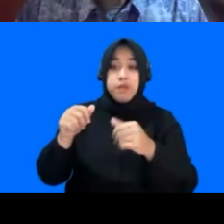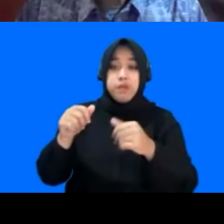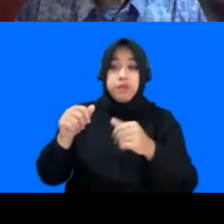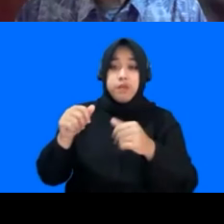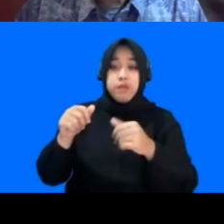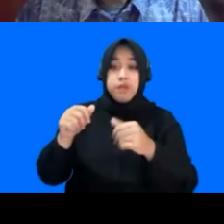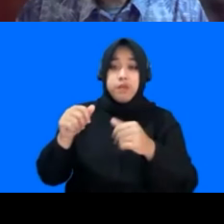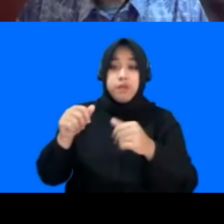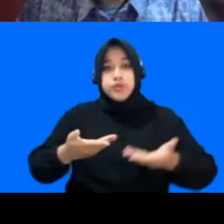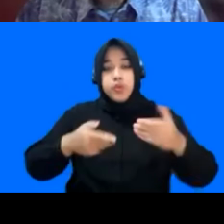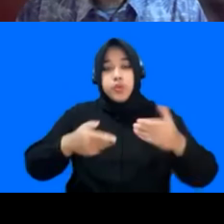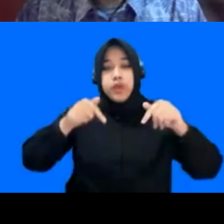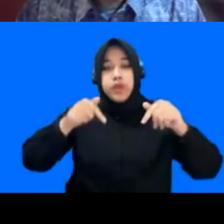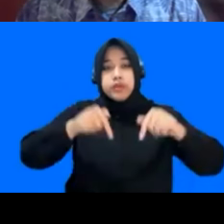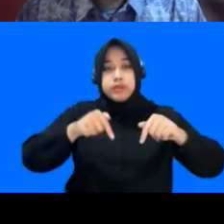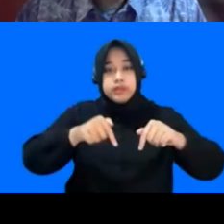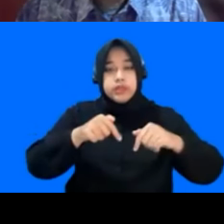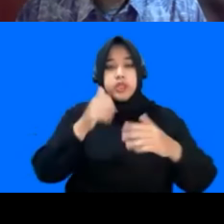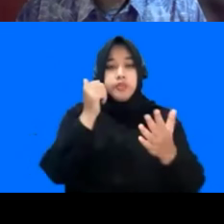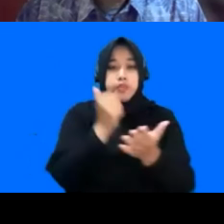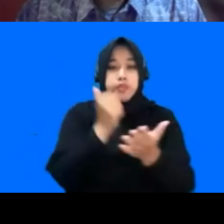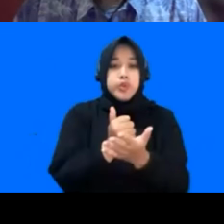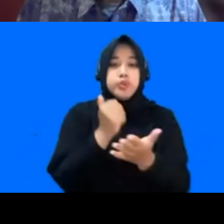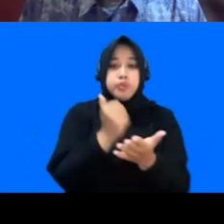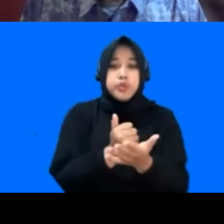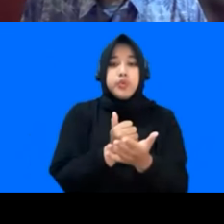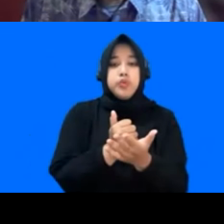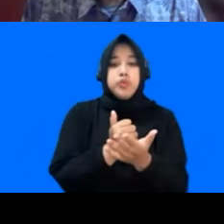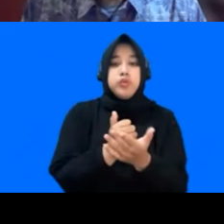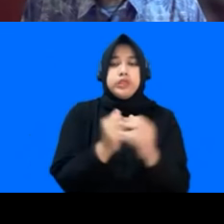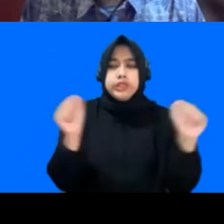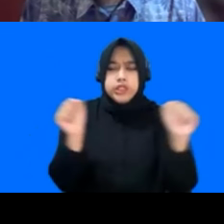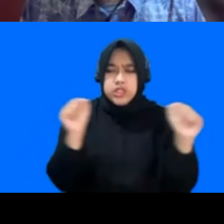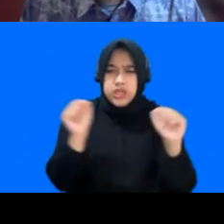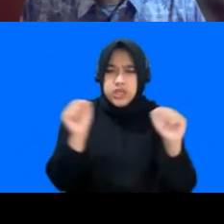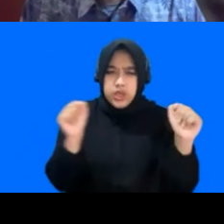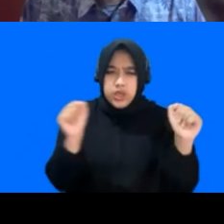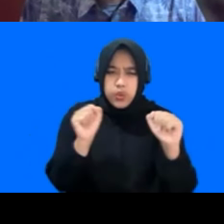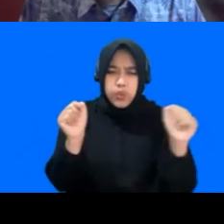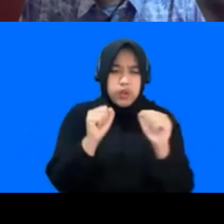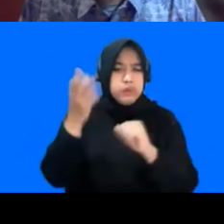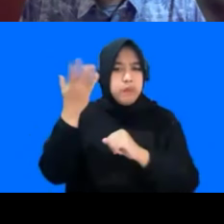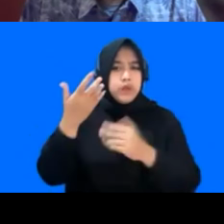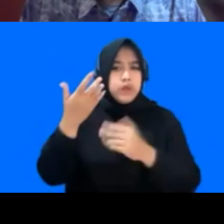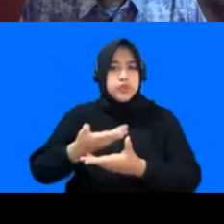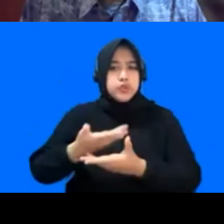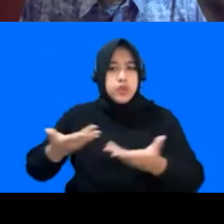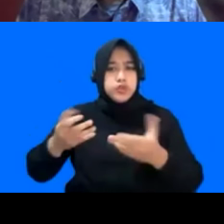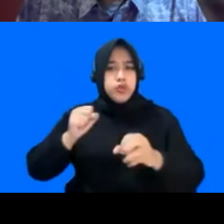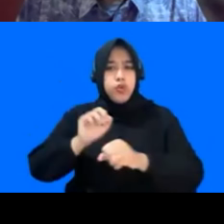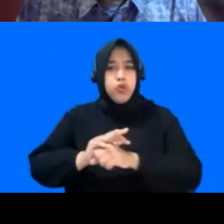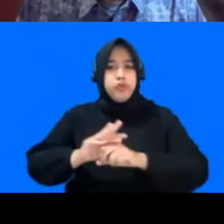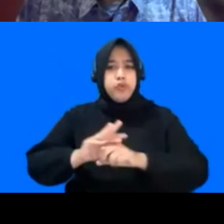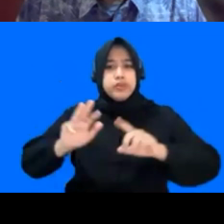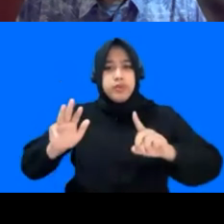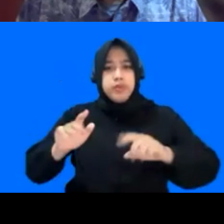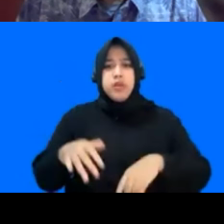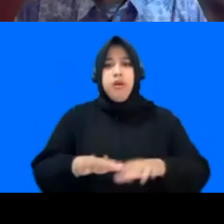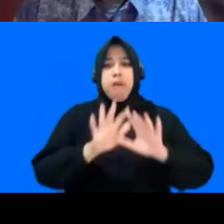emergency and crisis during the pandemic. Many public transport operators went